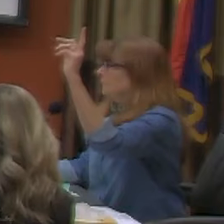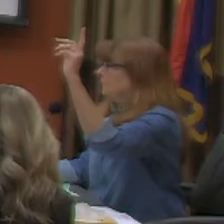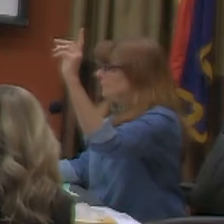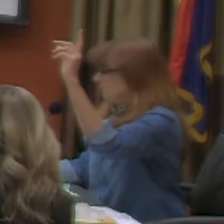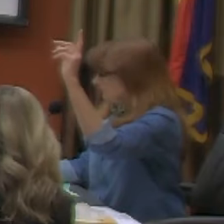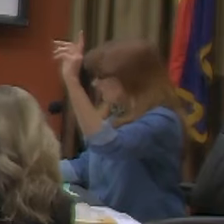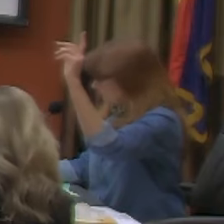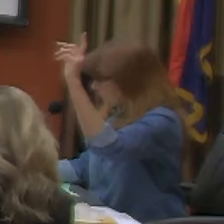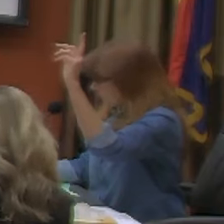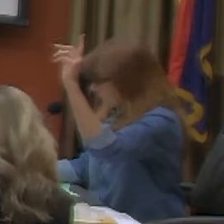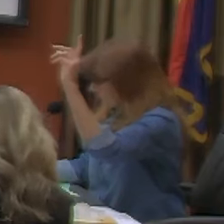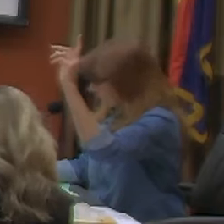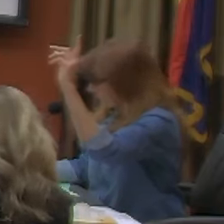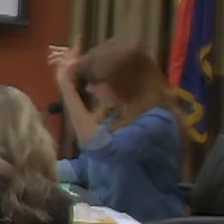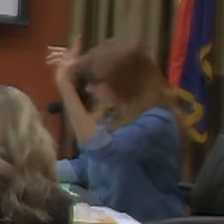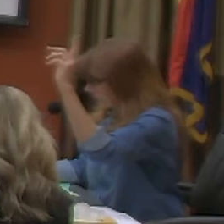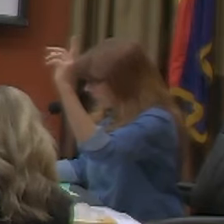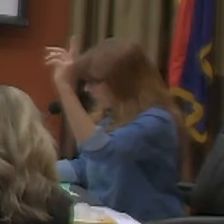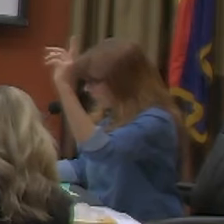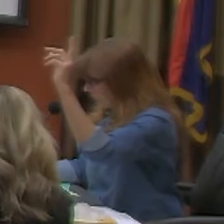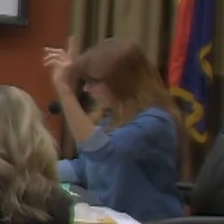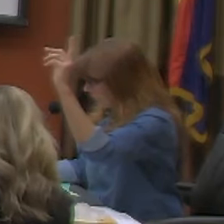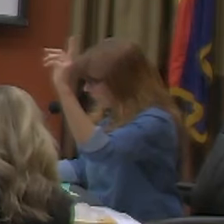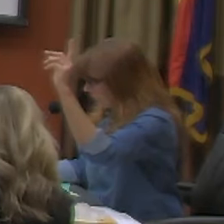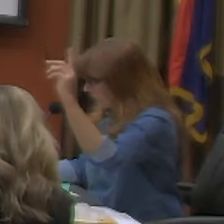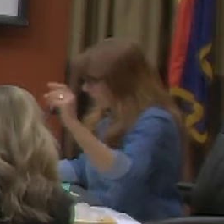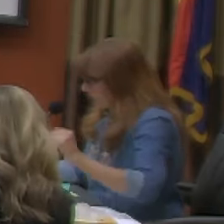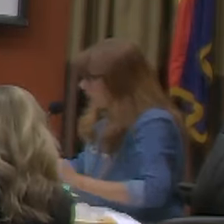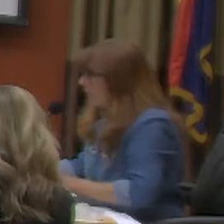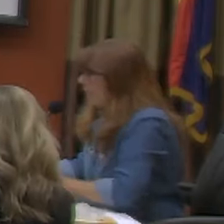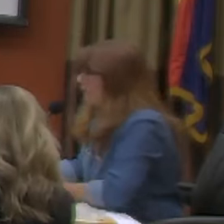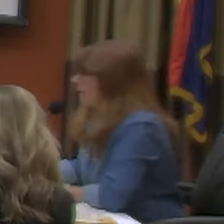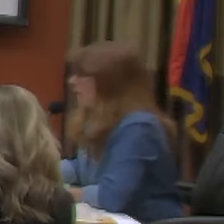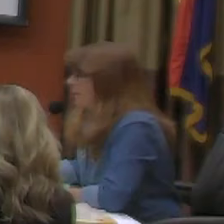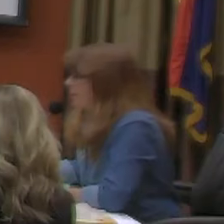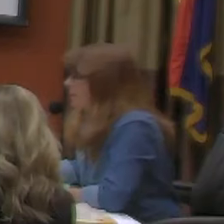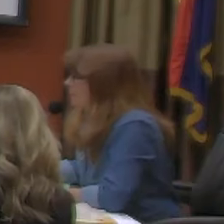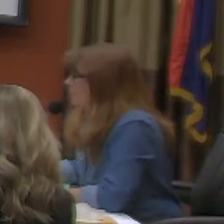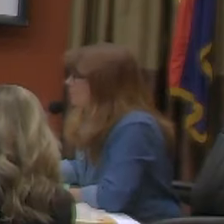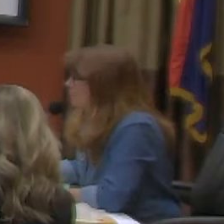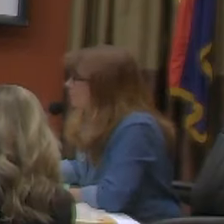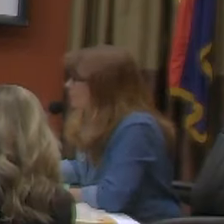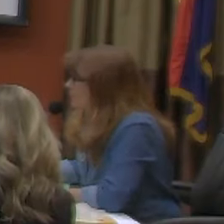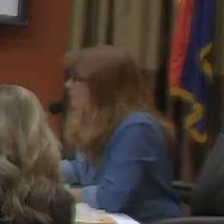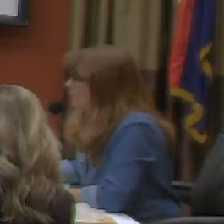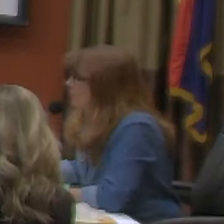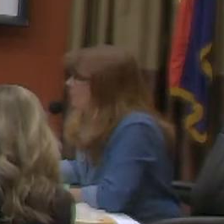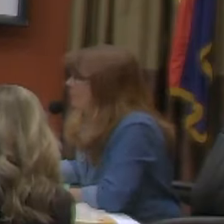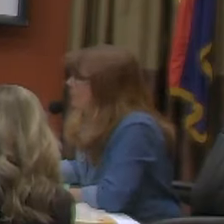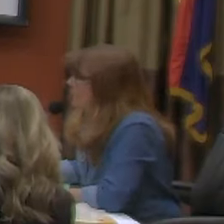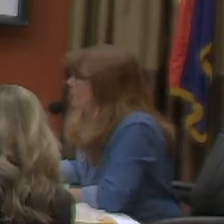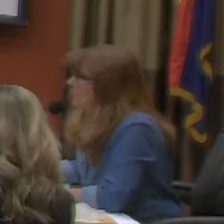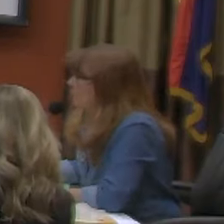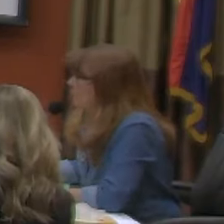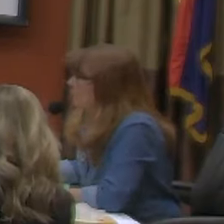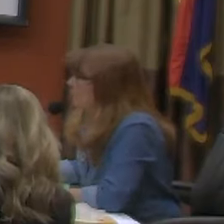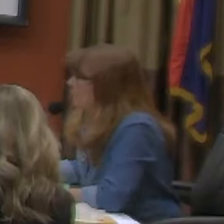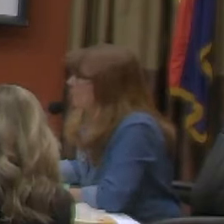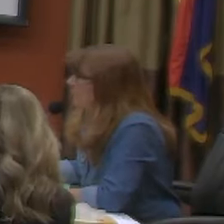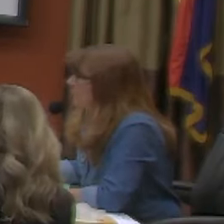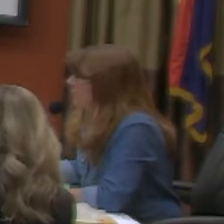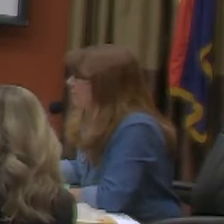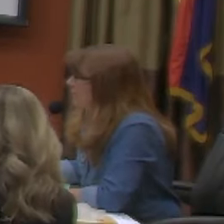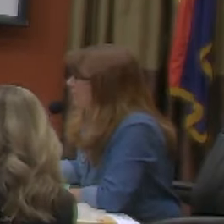holding up this item because someone doesn't support it. Councilmember Rusing. I truly sympathize with